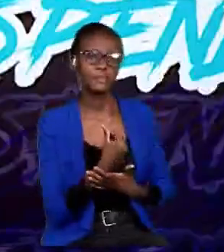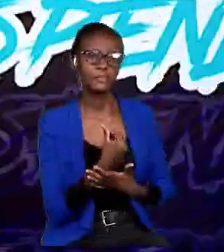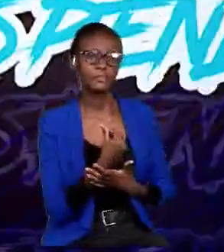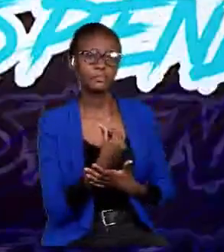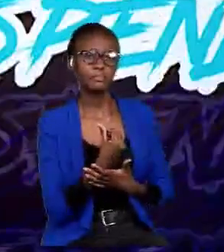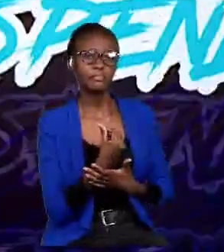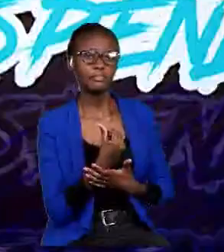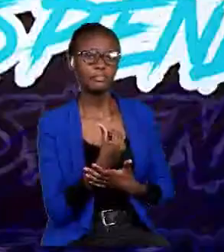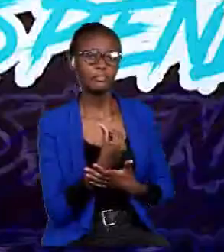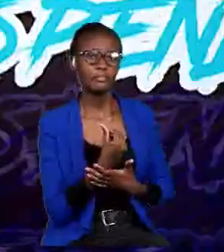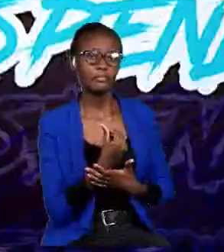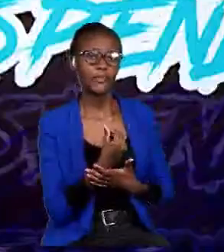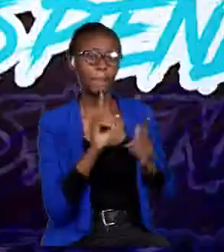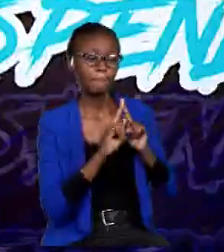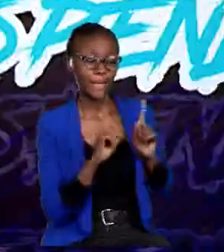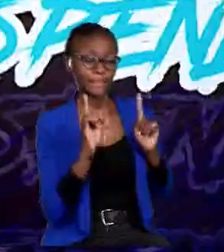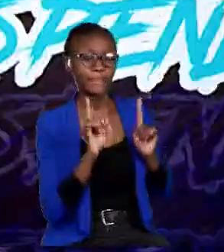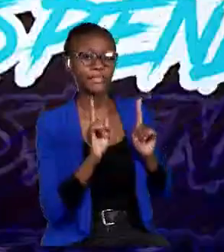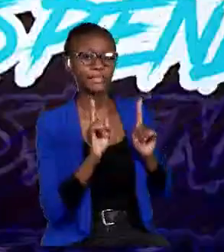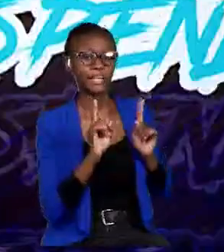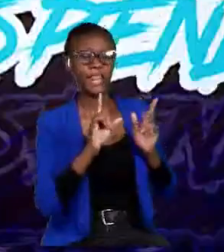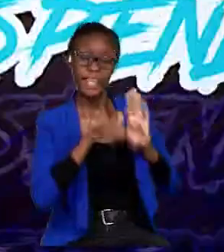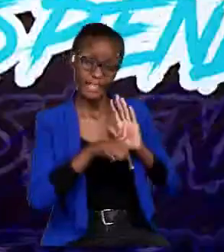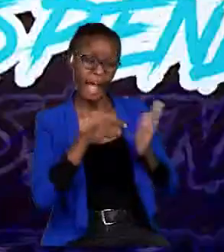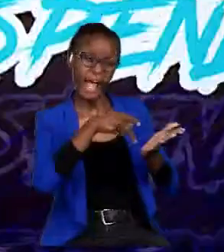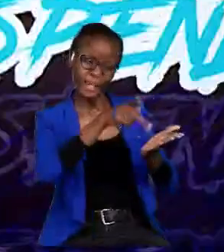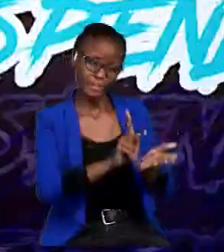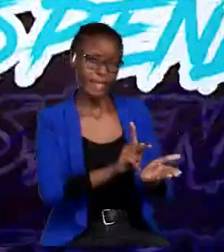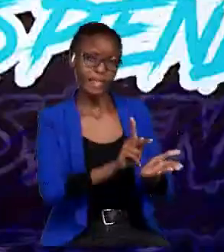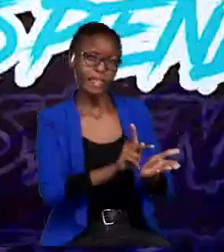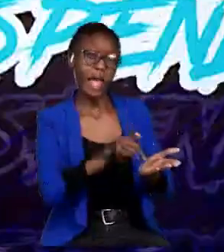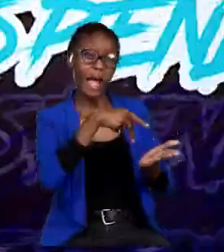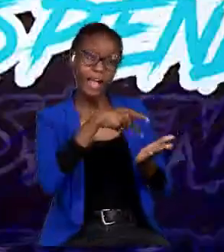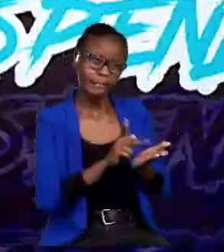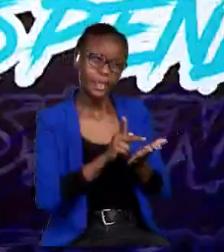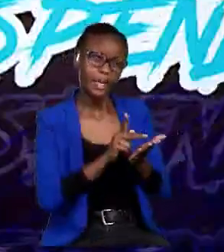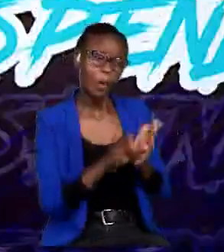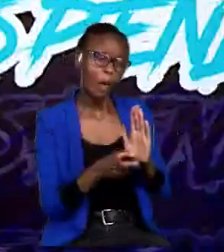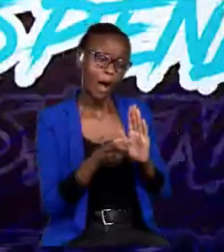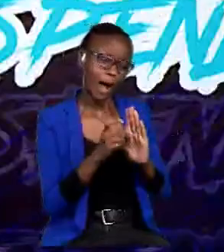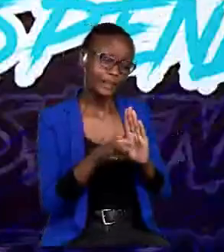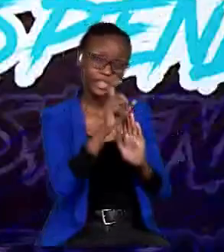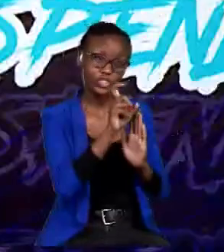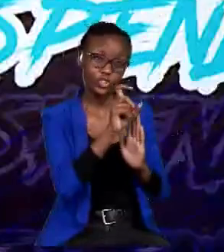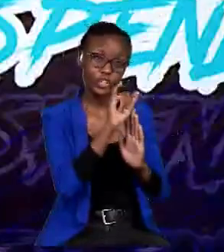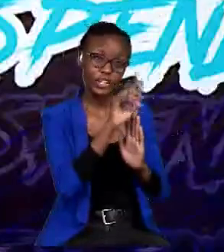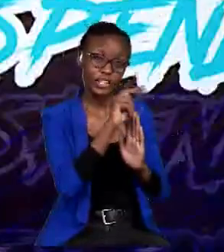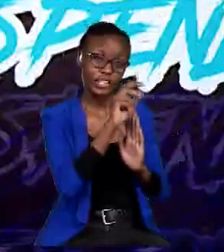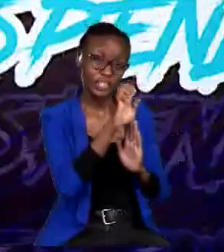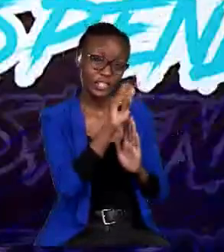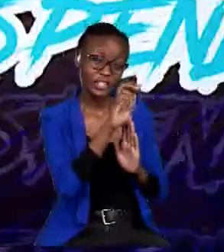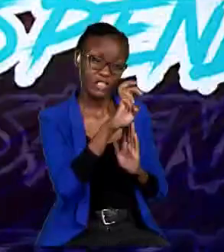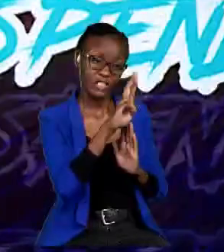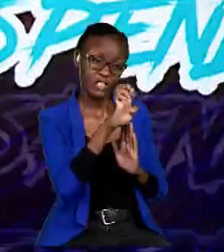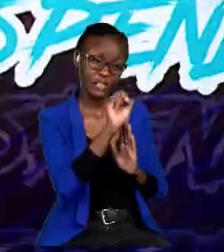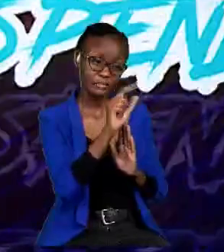businesses. But I'll need to pay interest to this. Where I've borrowed, I'll need to pay interest. So what we are